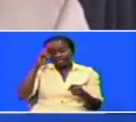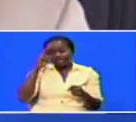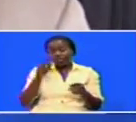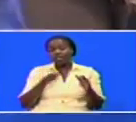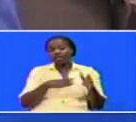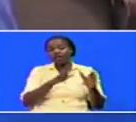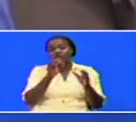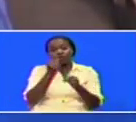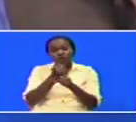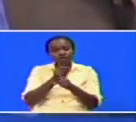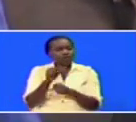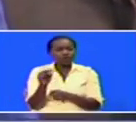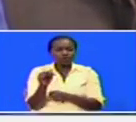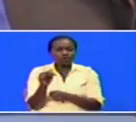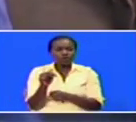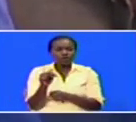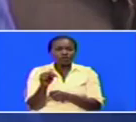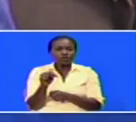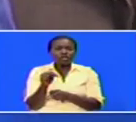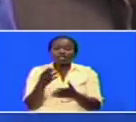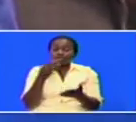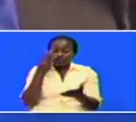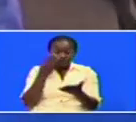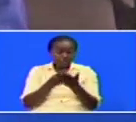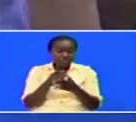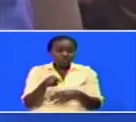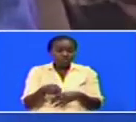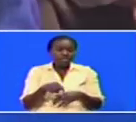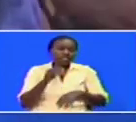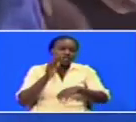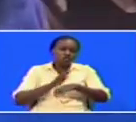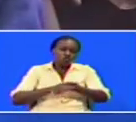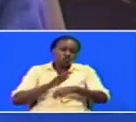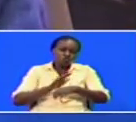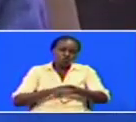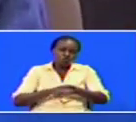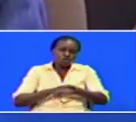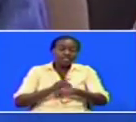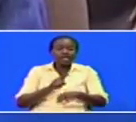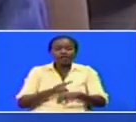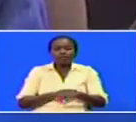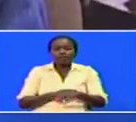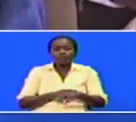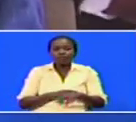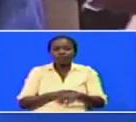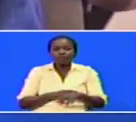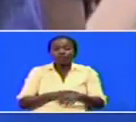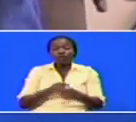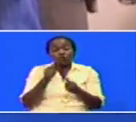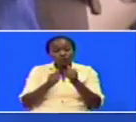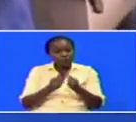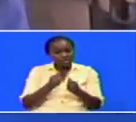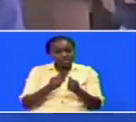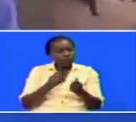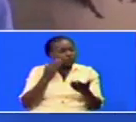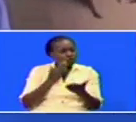places of work. Of course, what we are witnessing here is a very good occasion, which we are doing